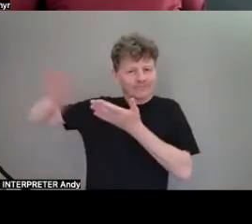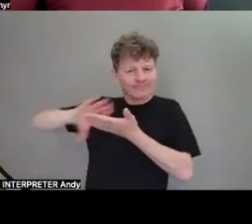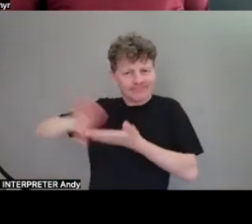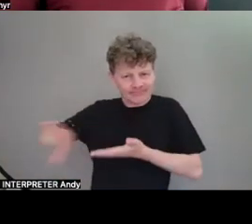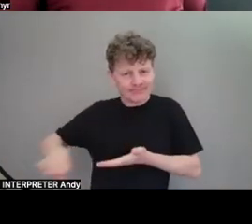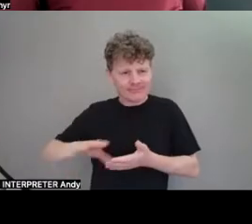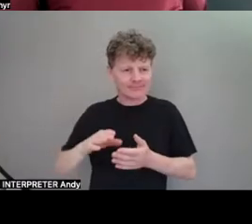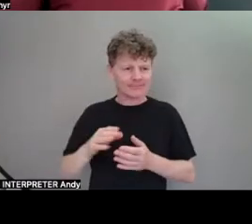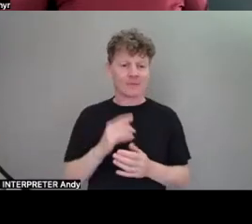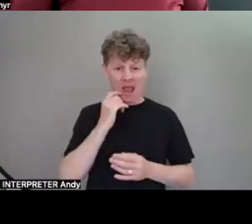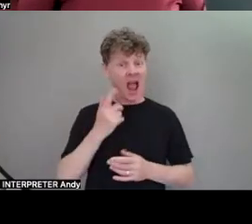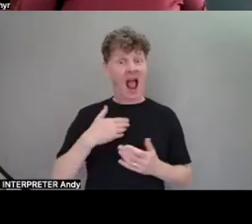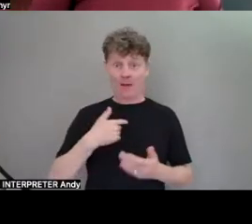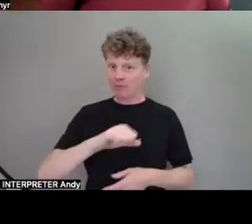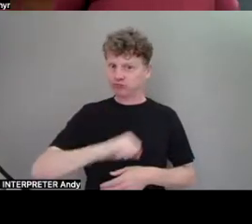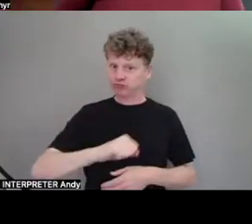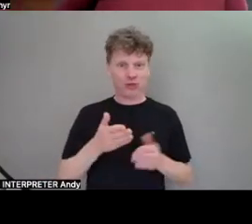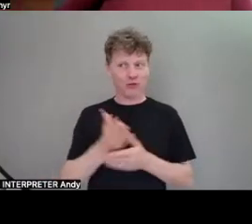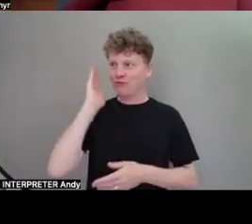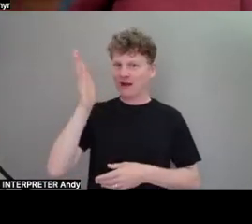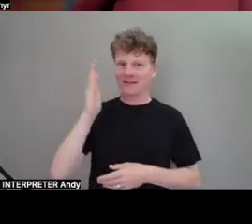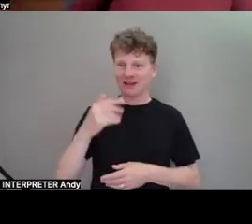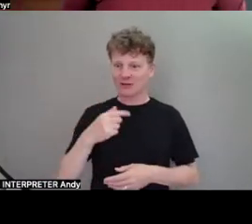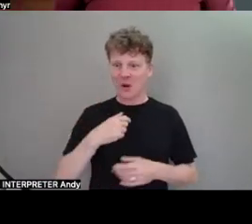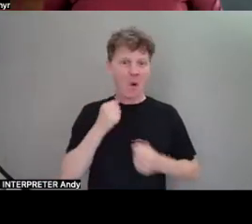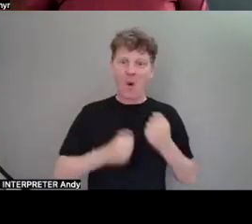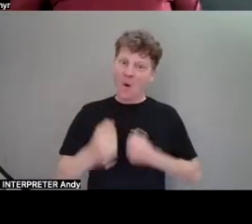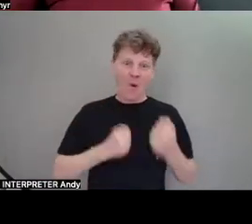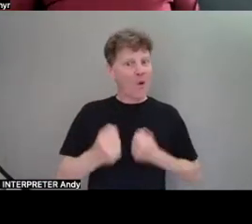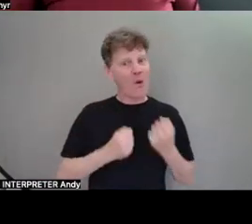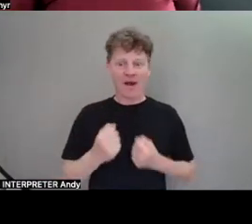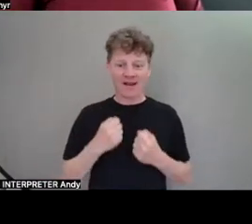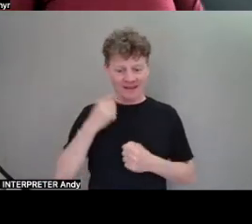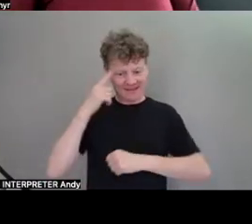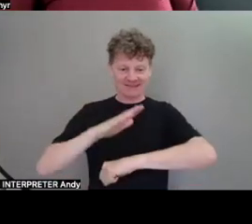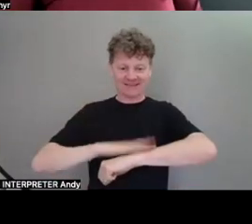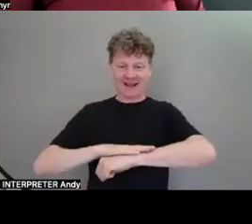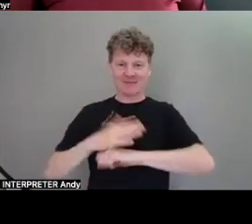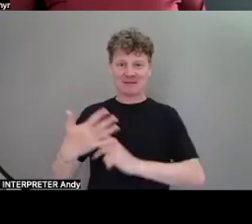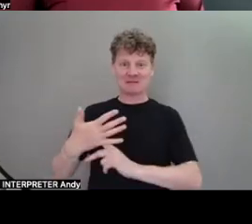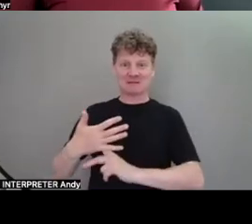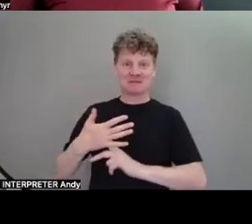And I'm whizzing through this presentation because I believe I may be soon running out of time.